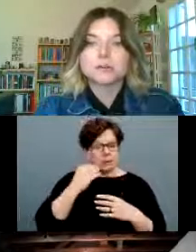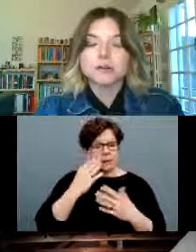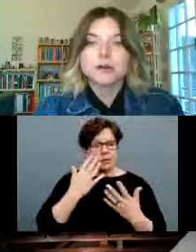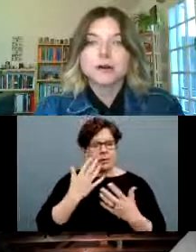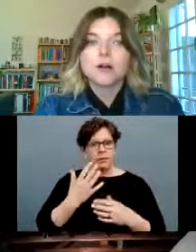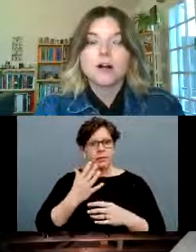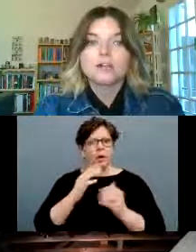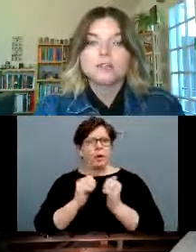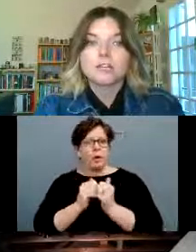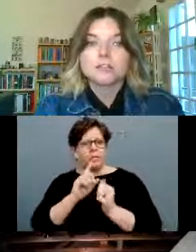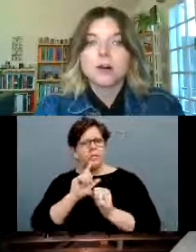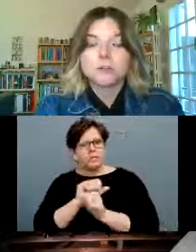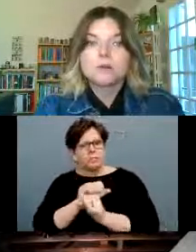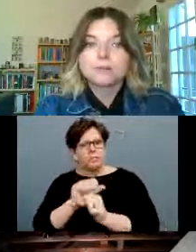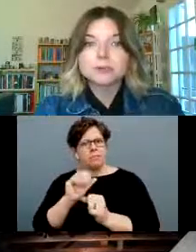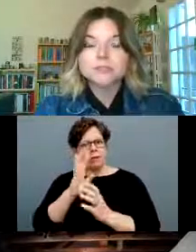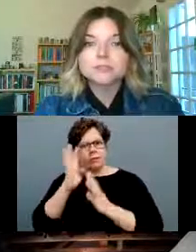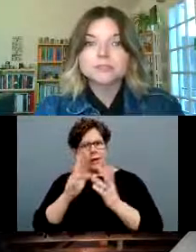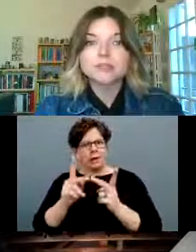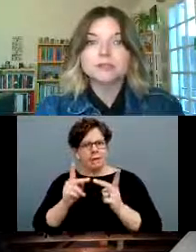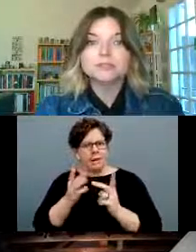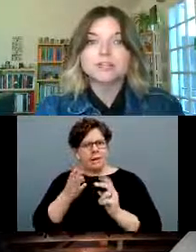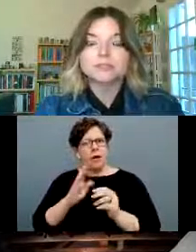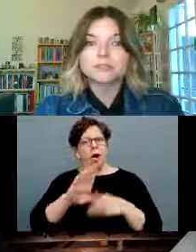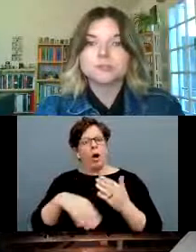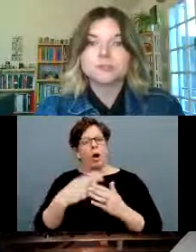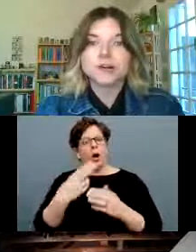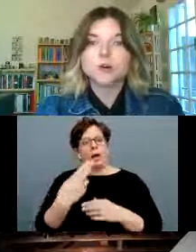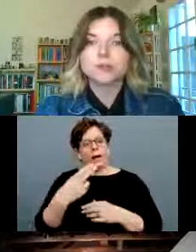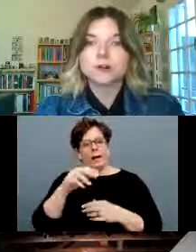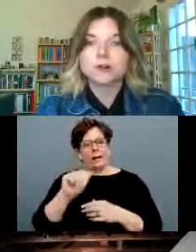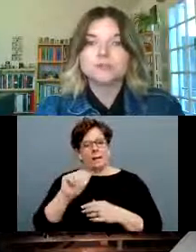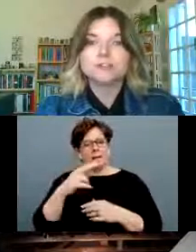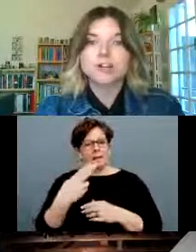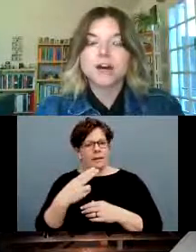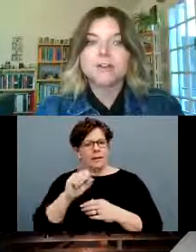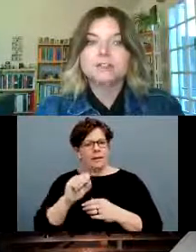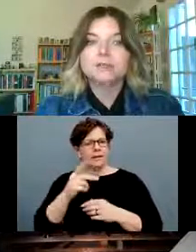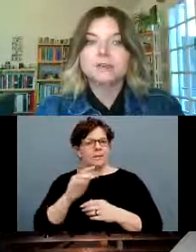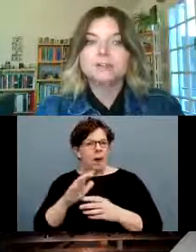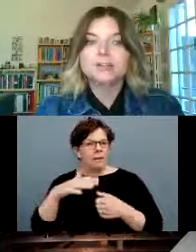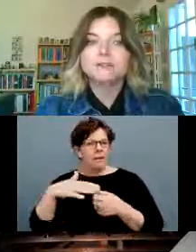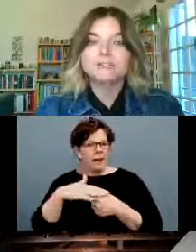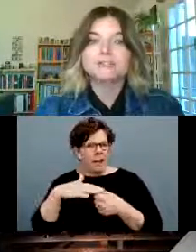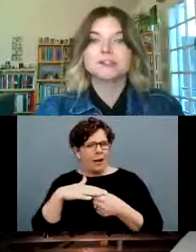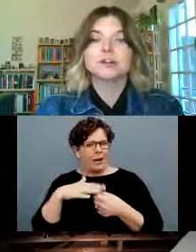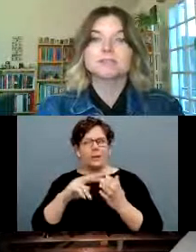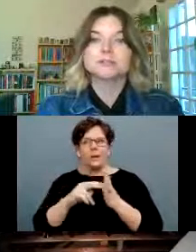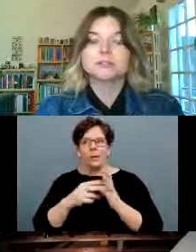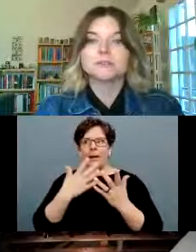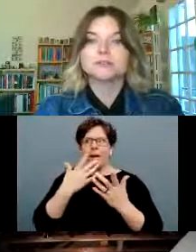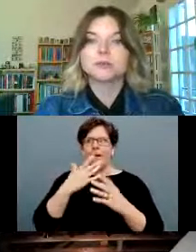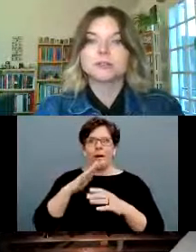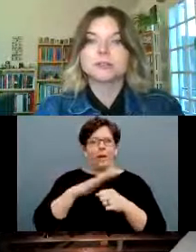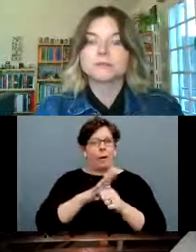places. All HAHS sites are public spaces, and when it's safe to do so, I hope we can all venture out into the world and visit these